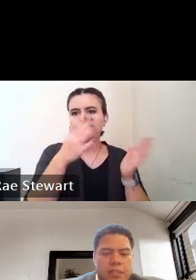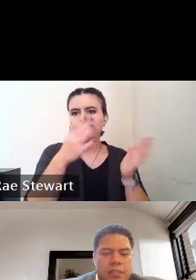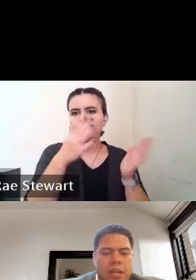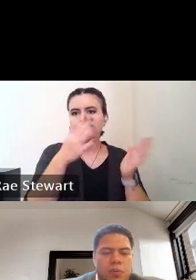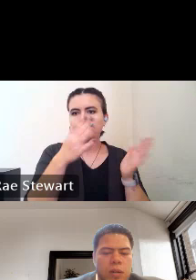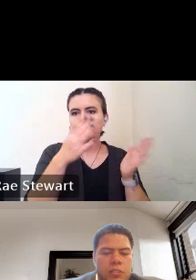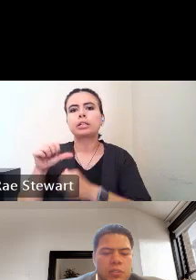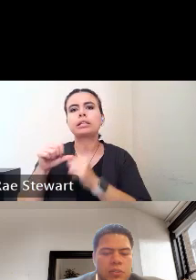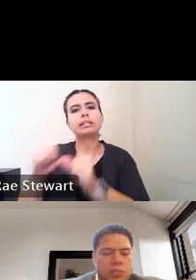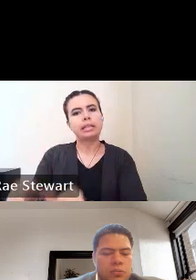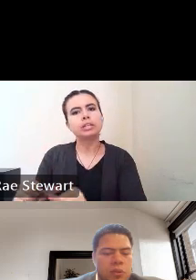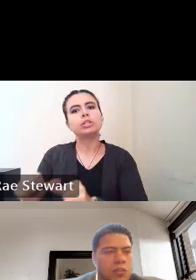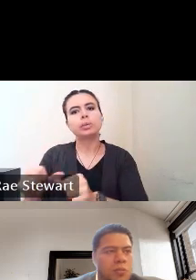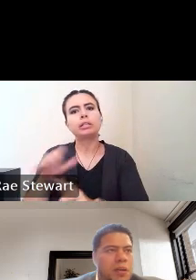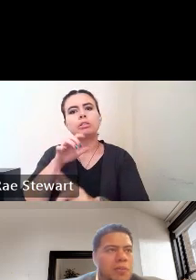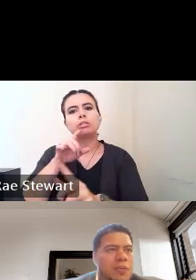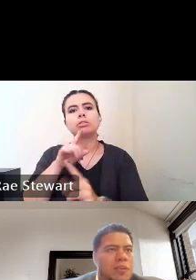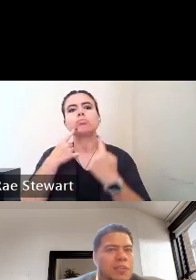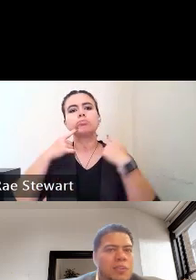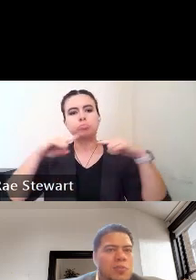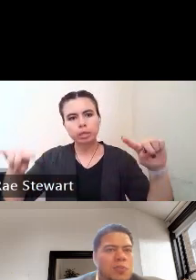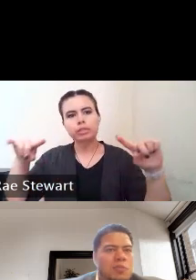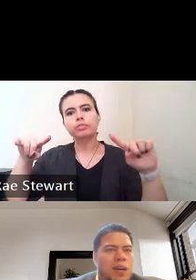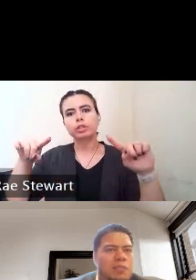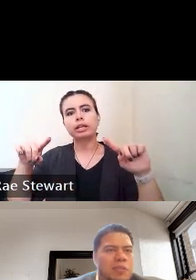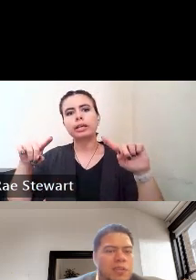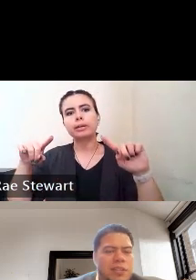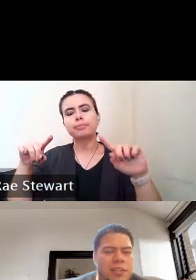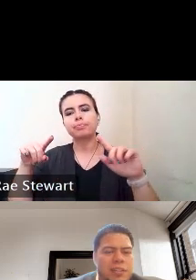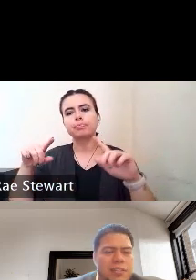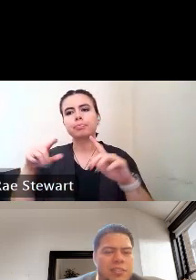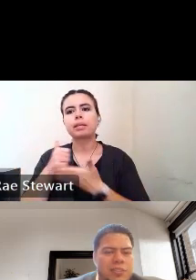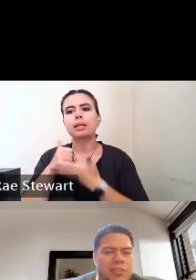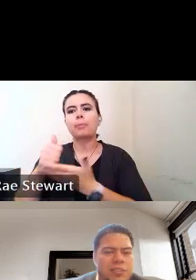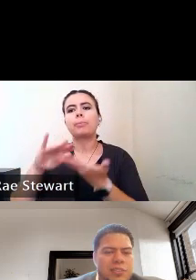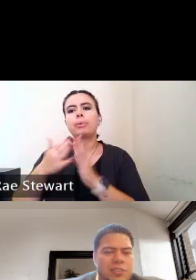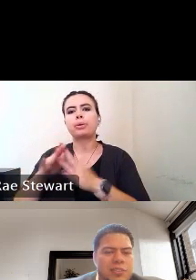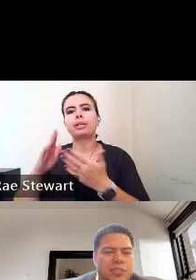next slide. We'll actually talk a little bit about one of my favorite